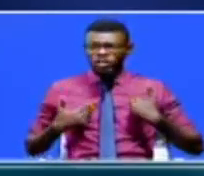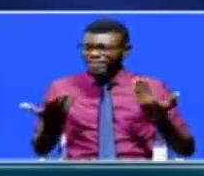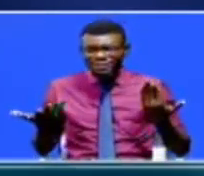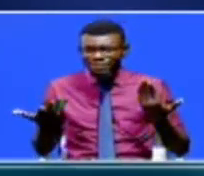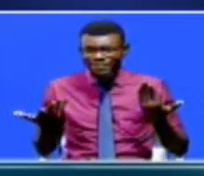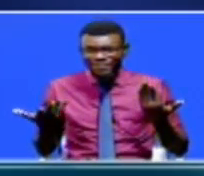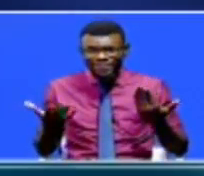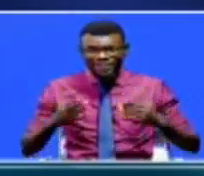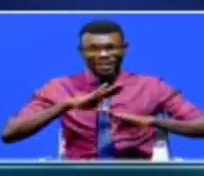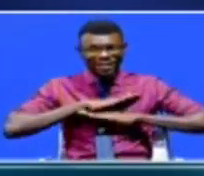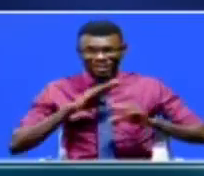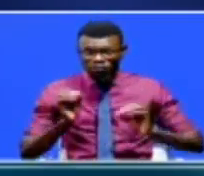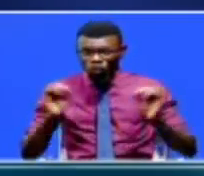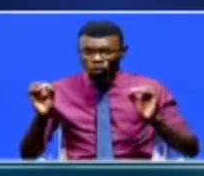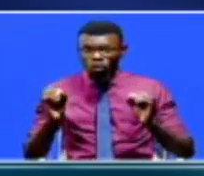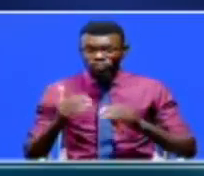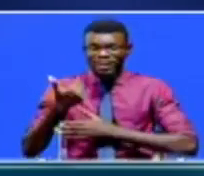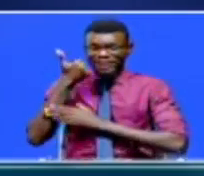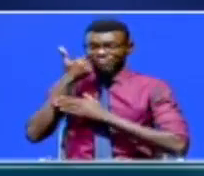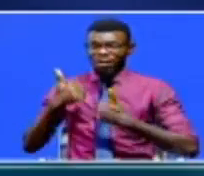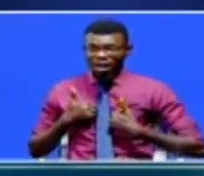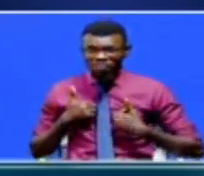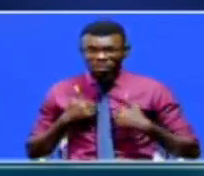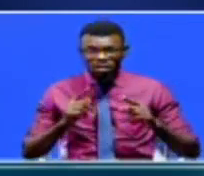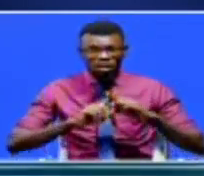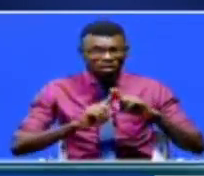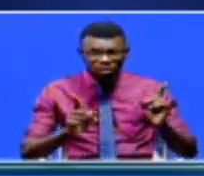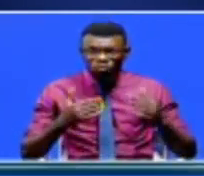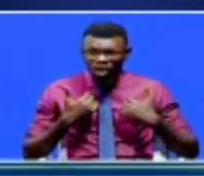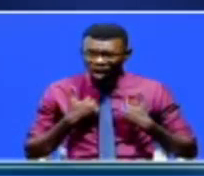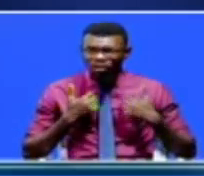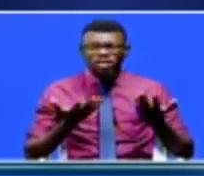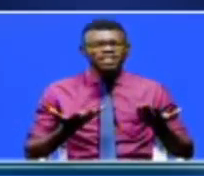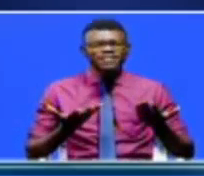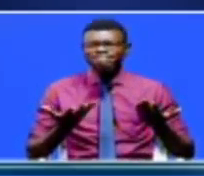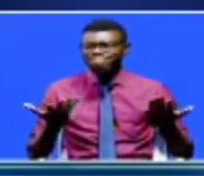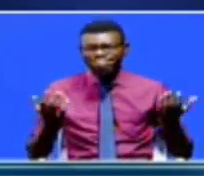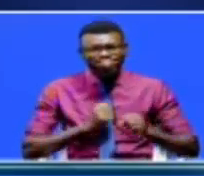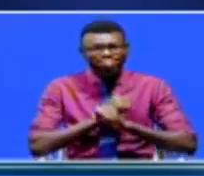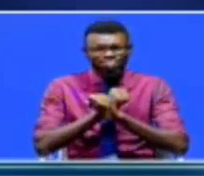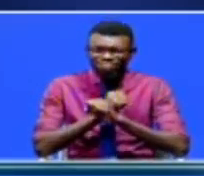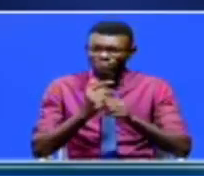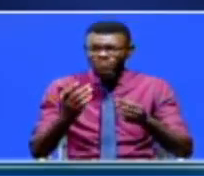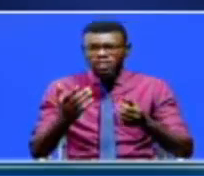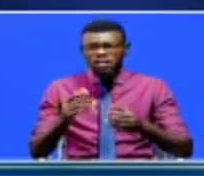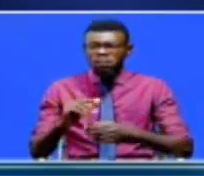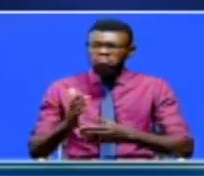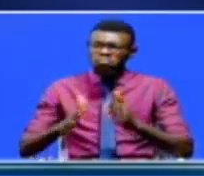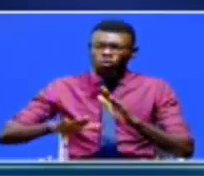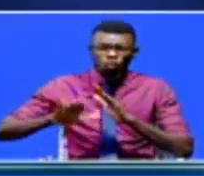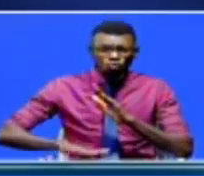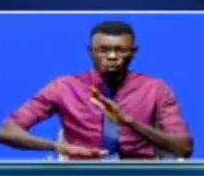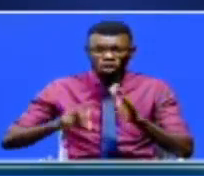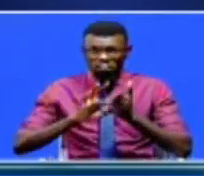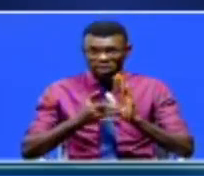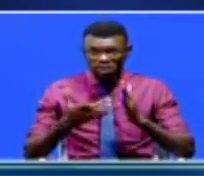could have the infection, but because you are producing minimal or no antibodies, then you'll pass the